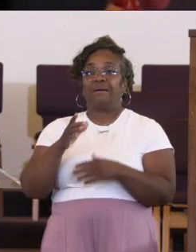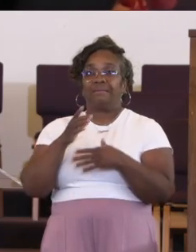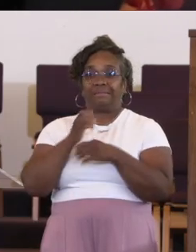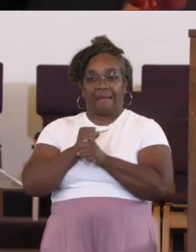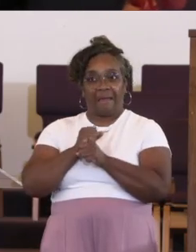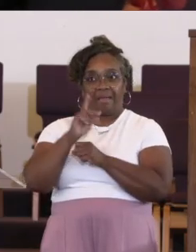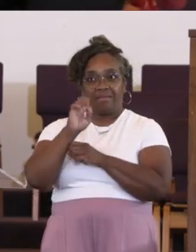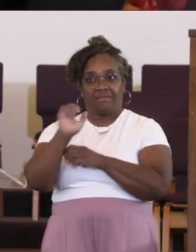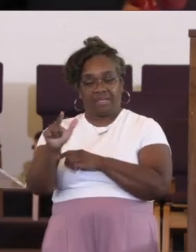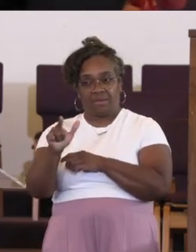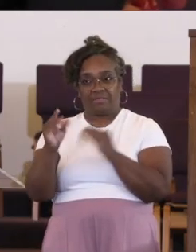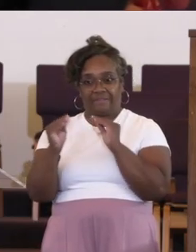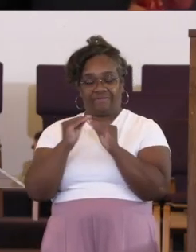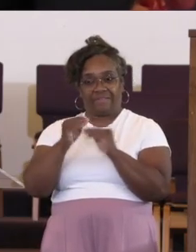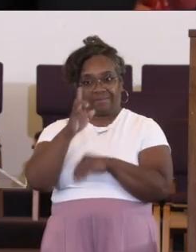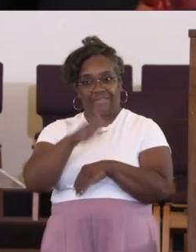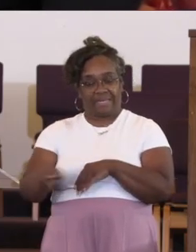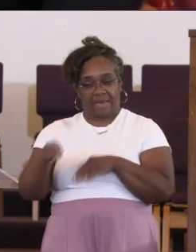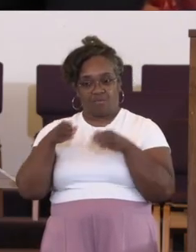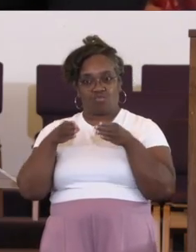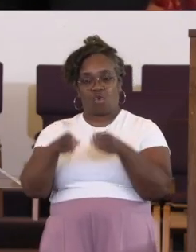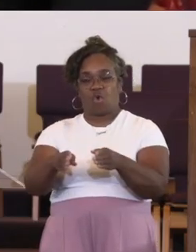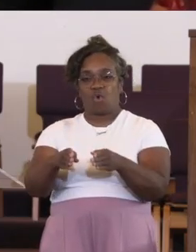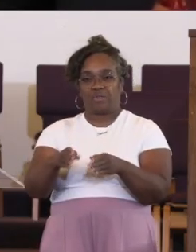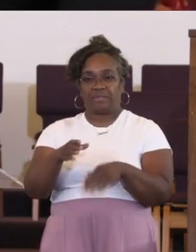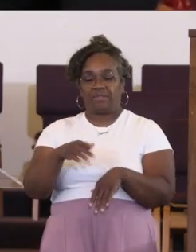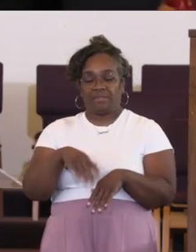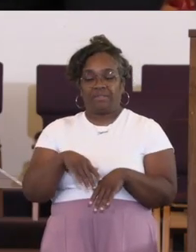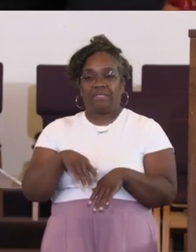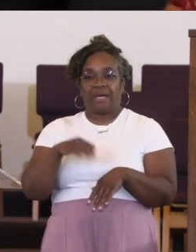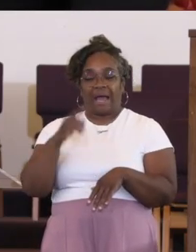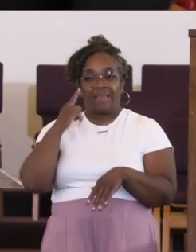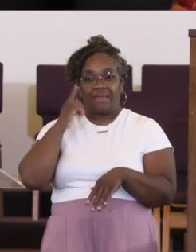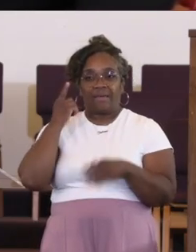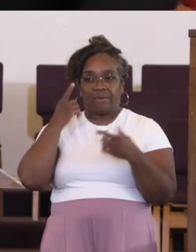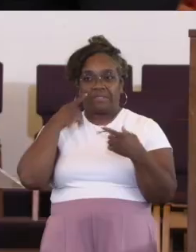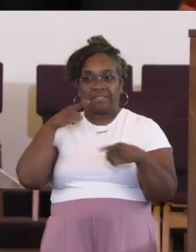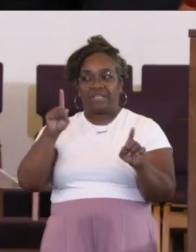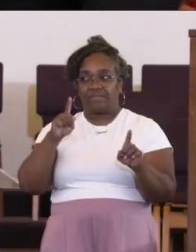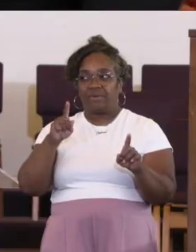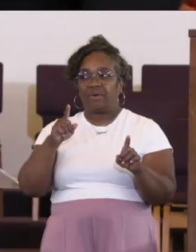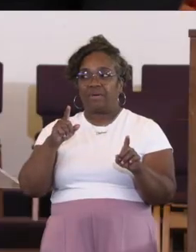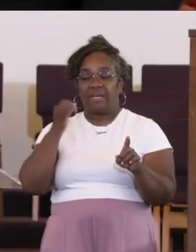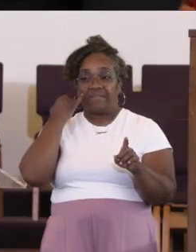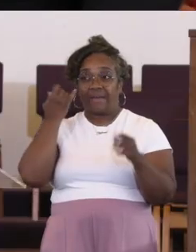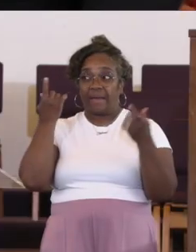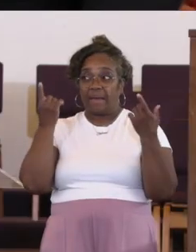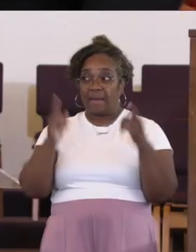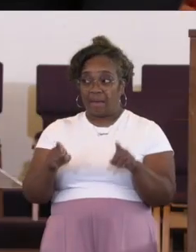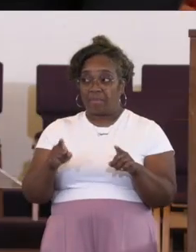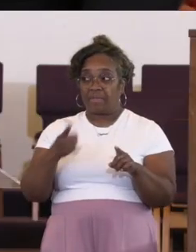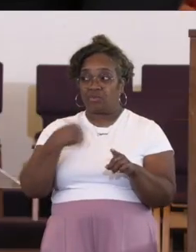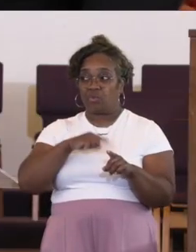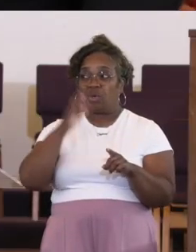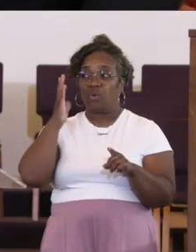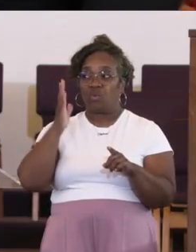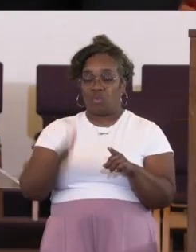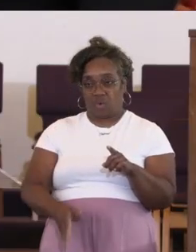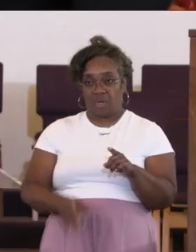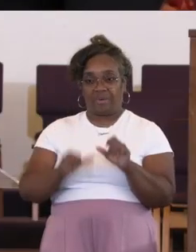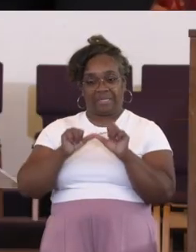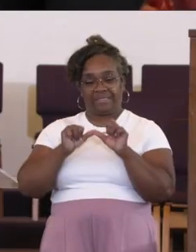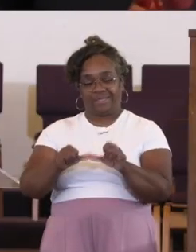know you're skeptical, but I think she's going to do it. And if she does the way they proposed it, council member, we'll be able to extend that East